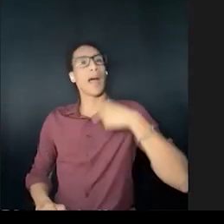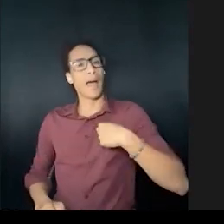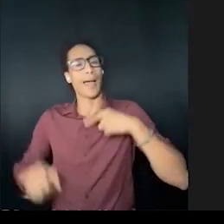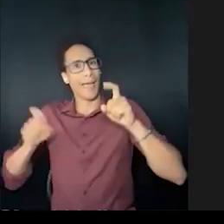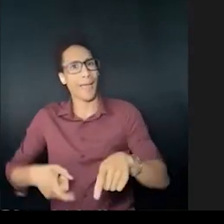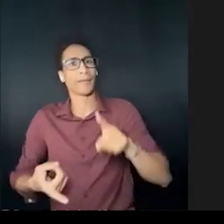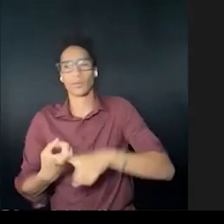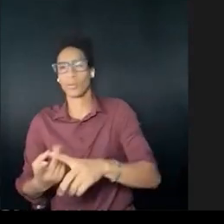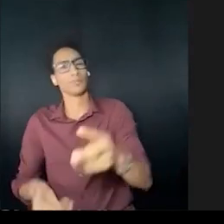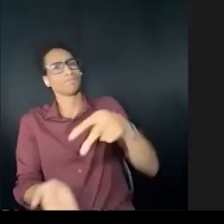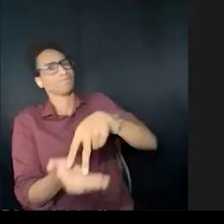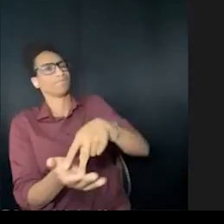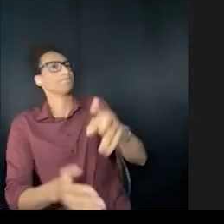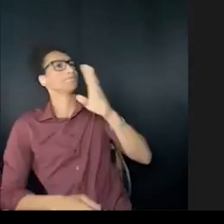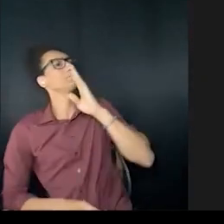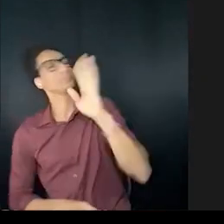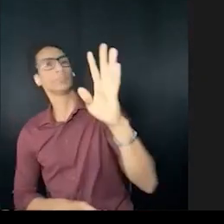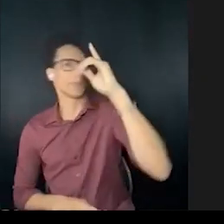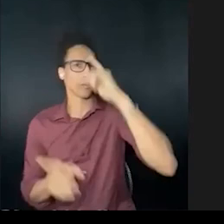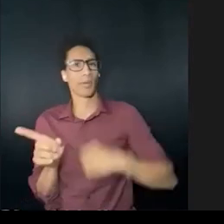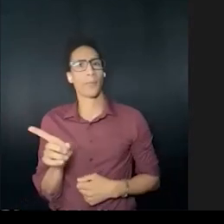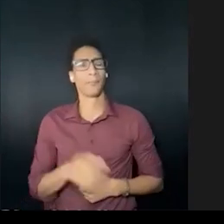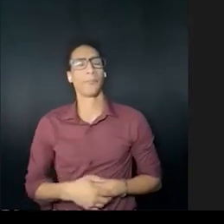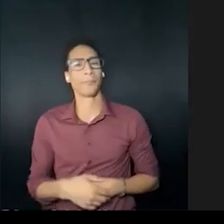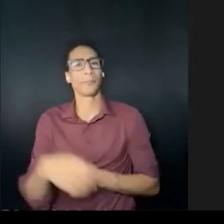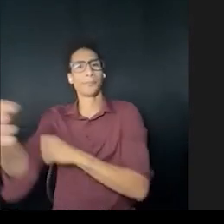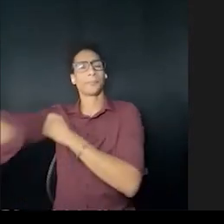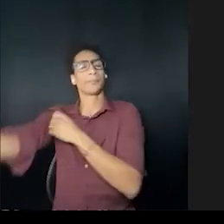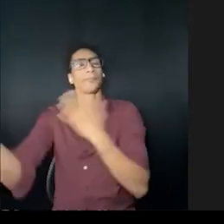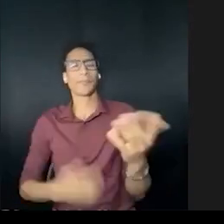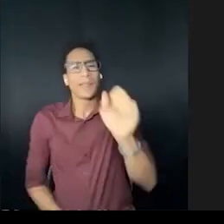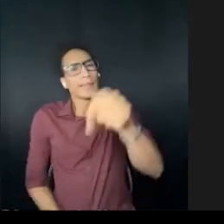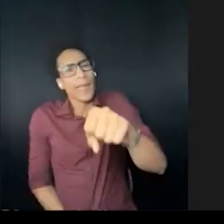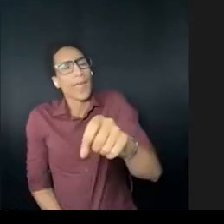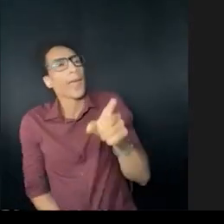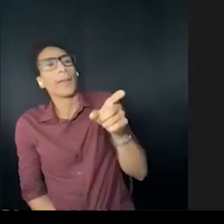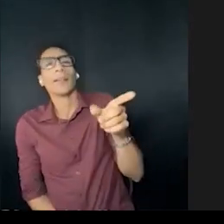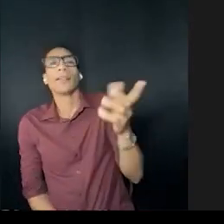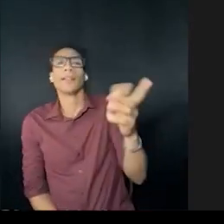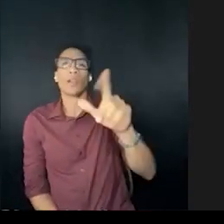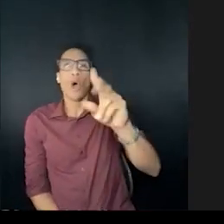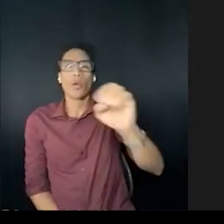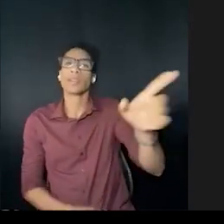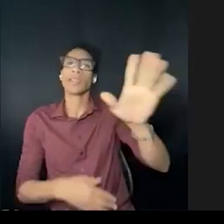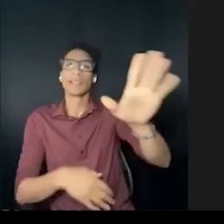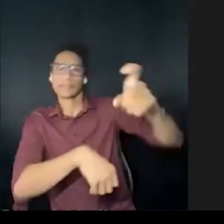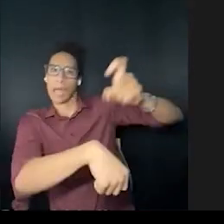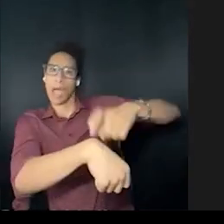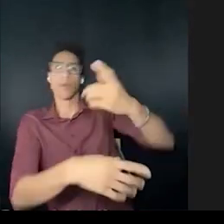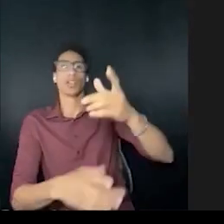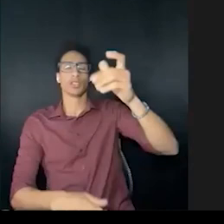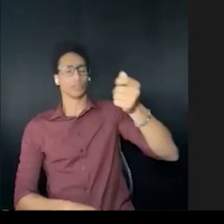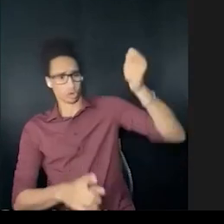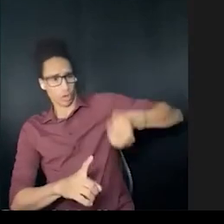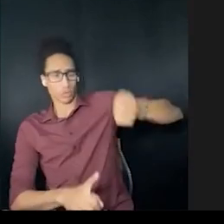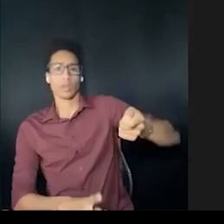yeah, he did his time, but the objective, everybody's talking about, you know, restorative justice and feelings and this and